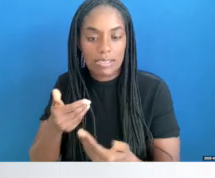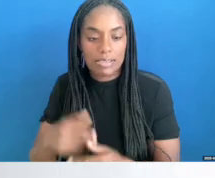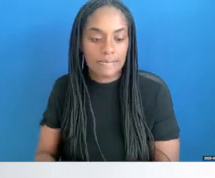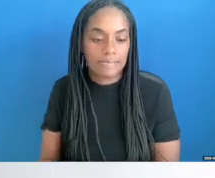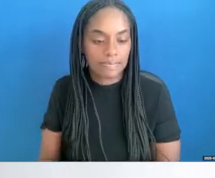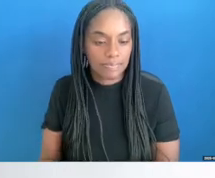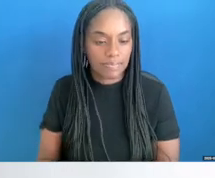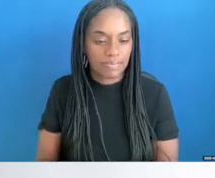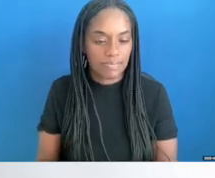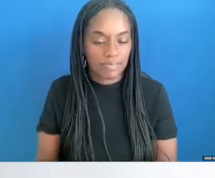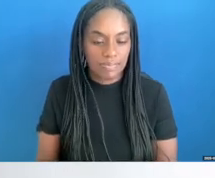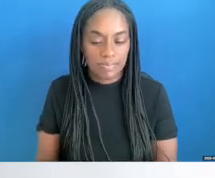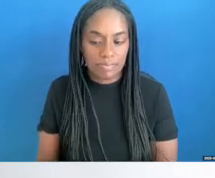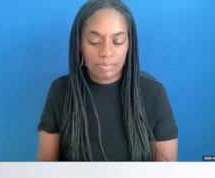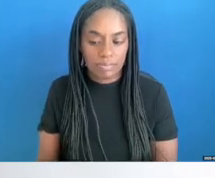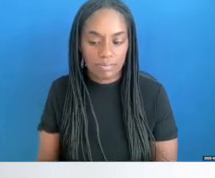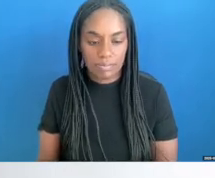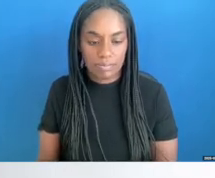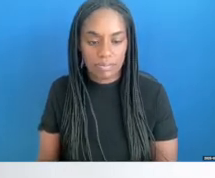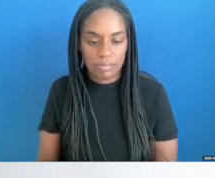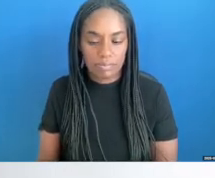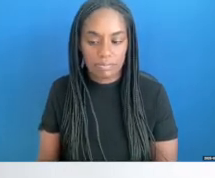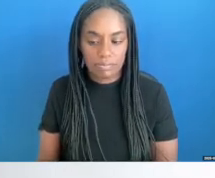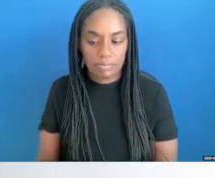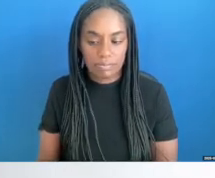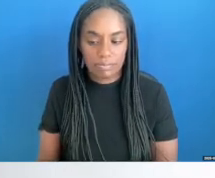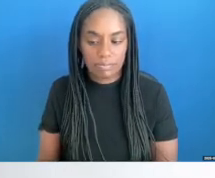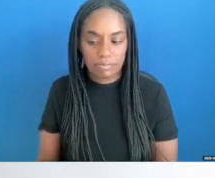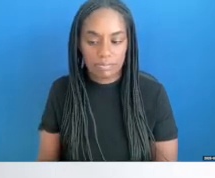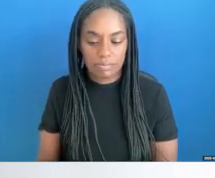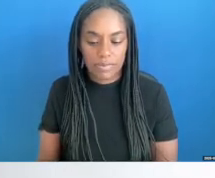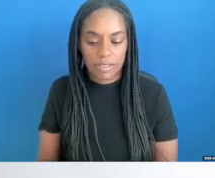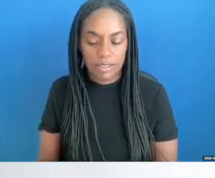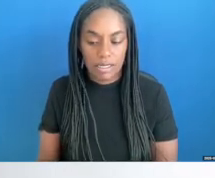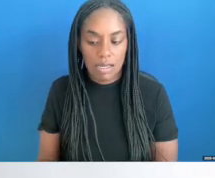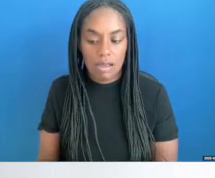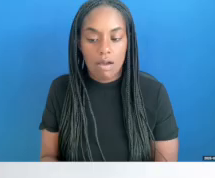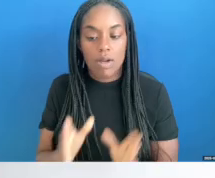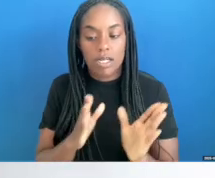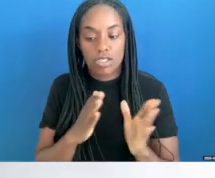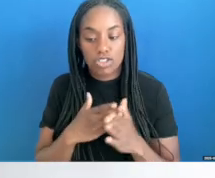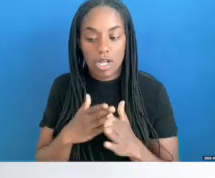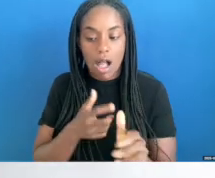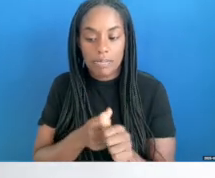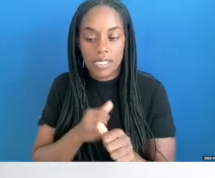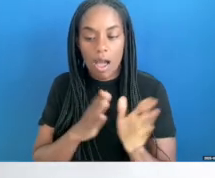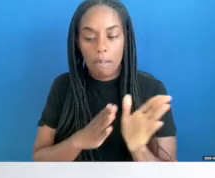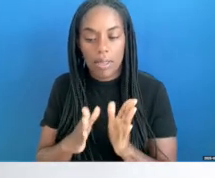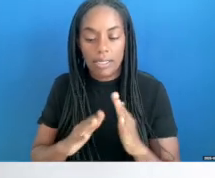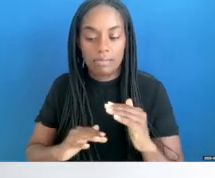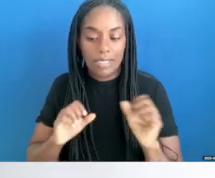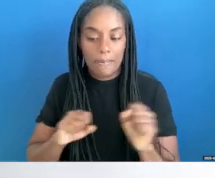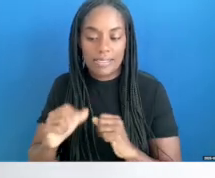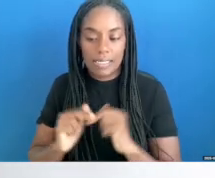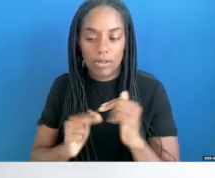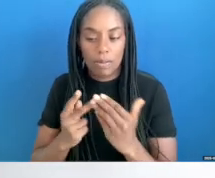On this slide, we will share a quick update on planning and capacity building program and what's coming up next.